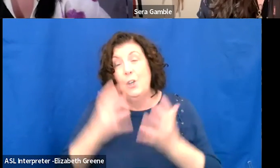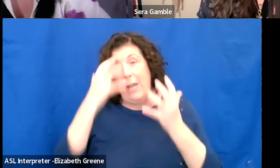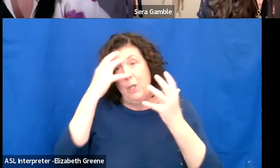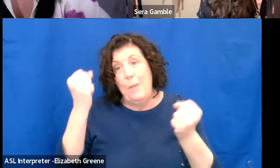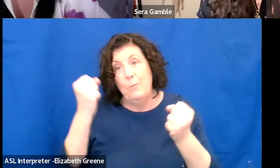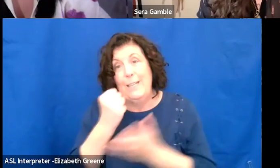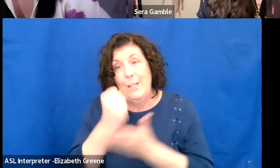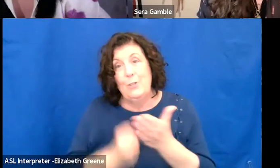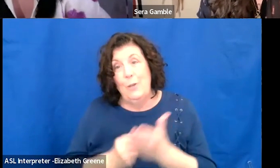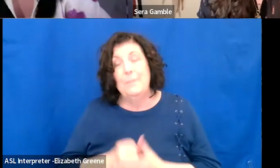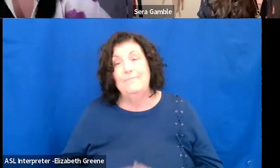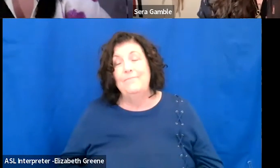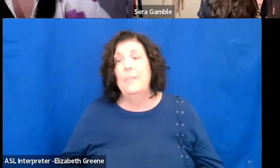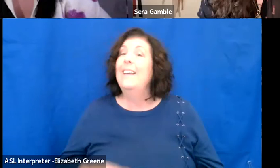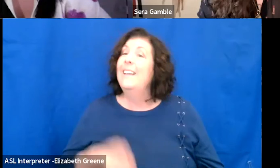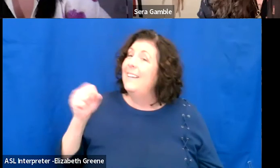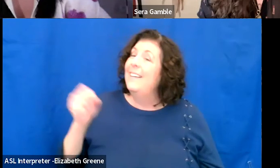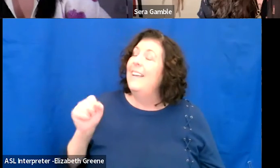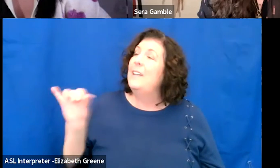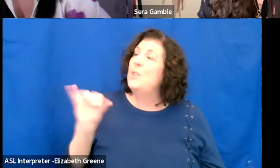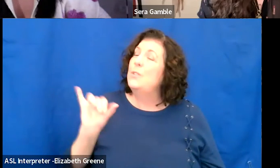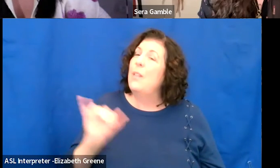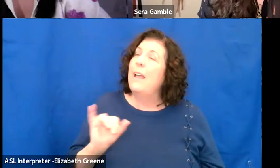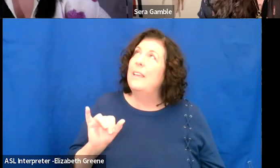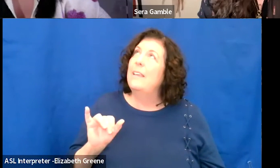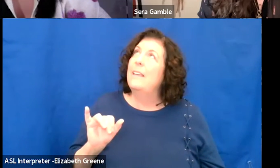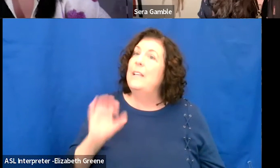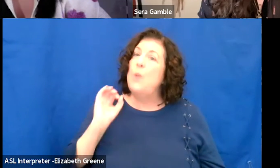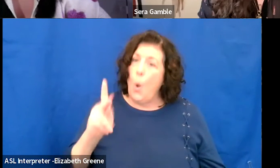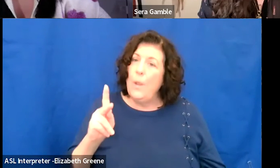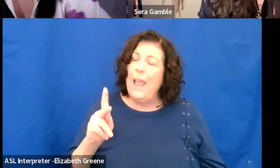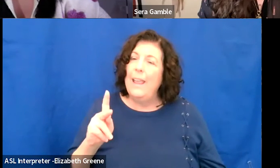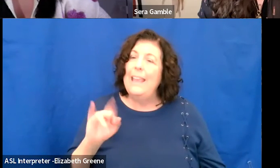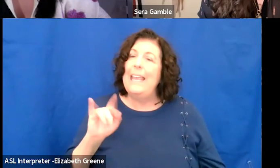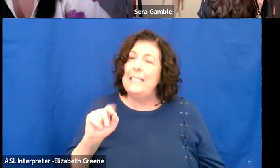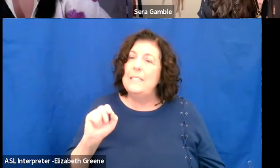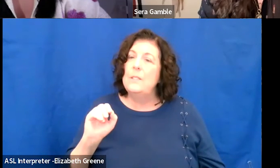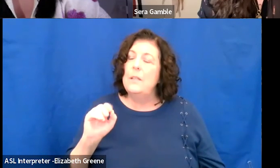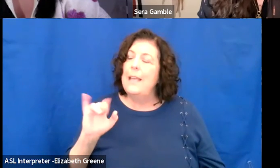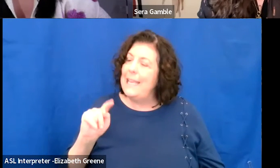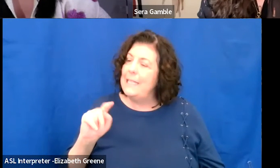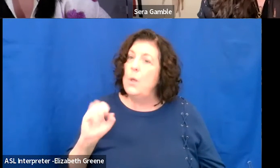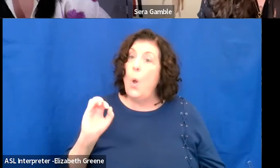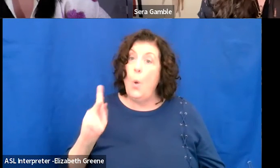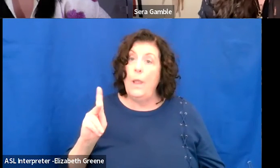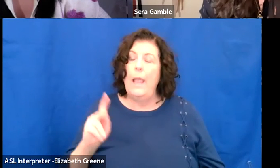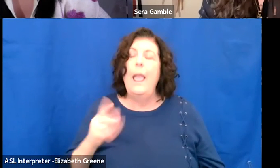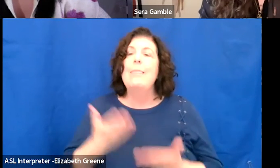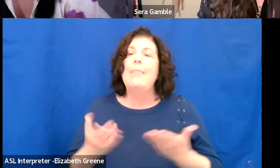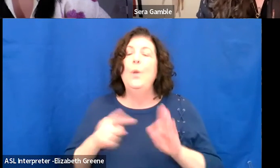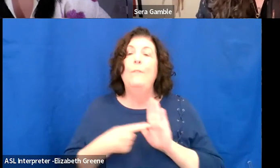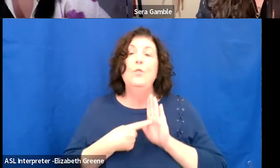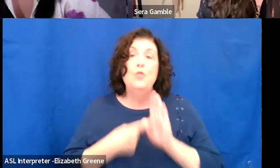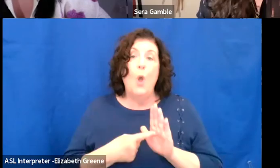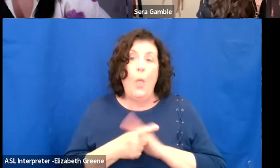can. Yeah. And it's also, it's like, it's okay. The thing you have to show them is that you know